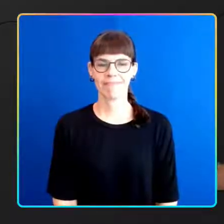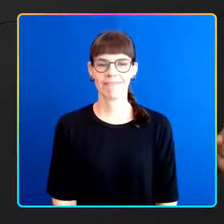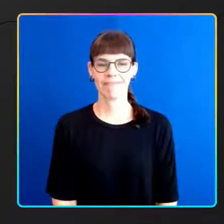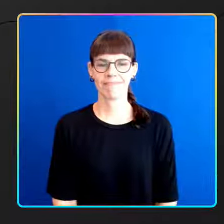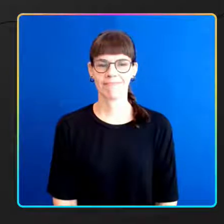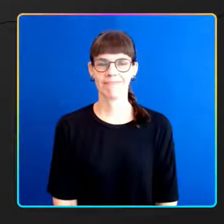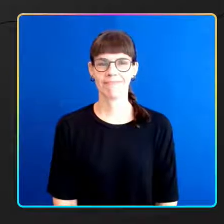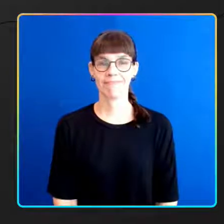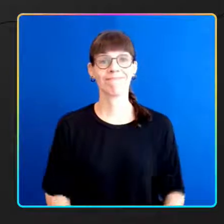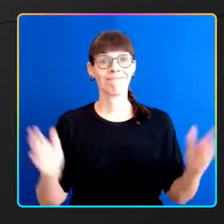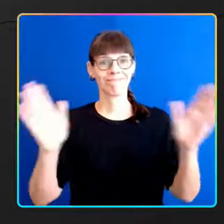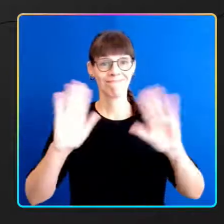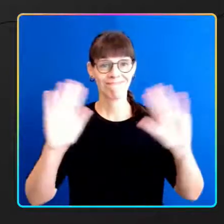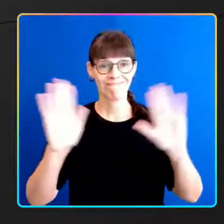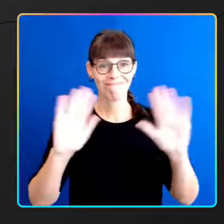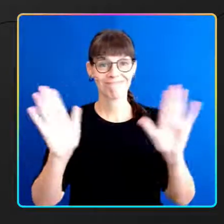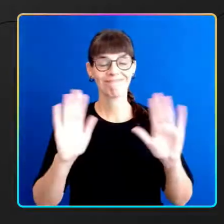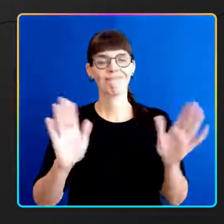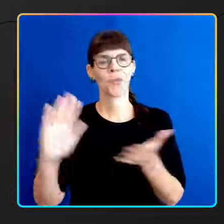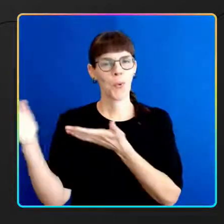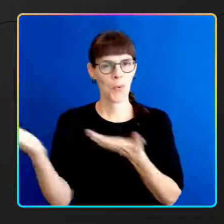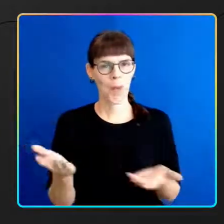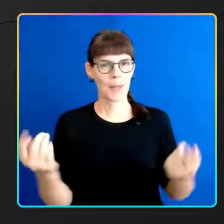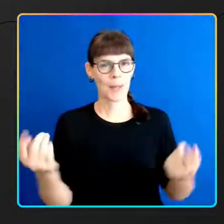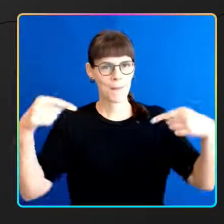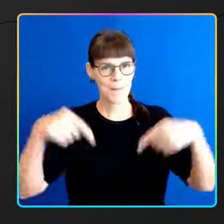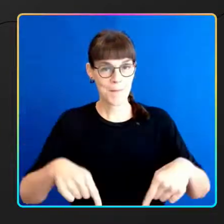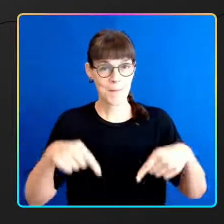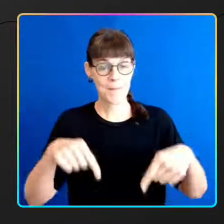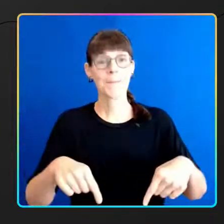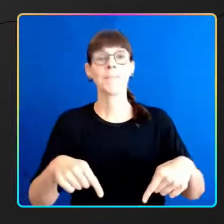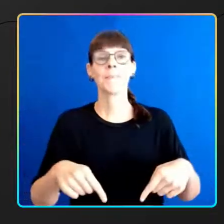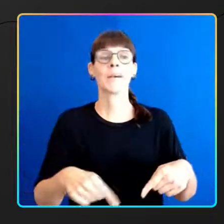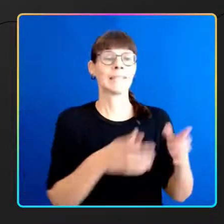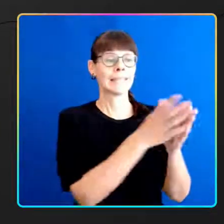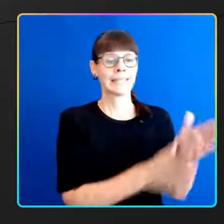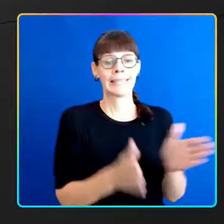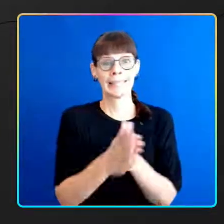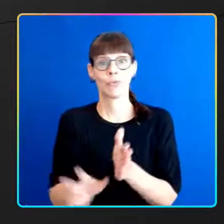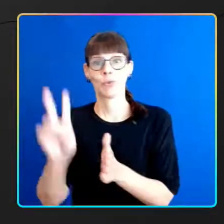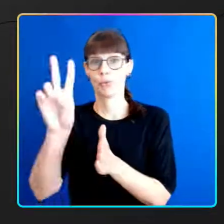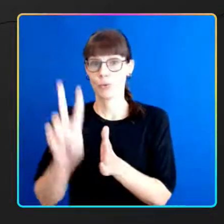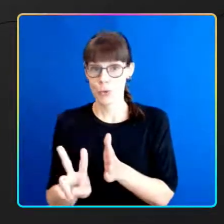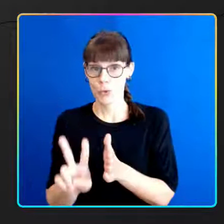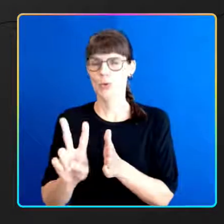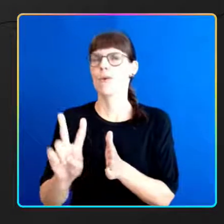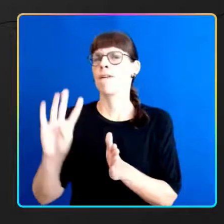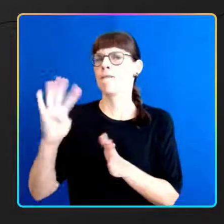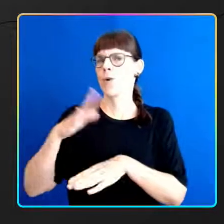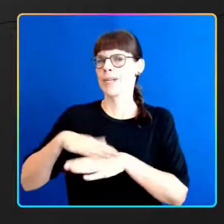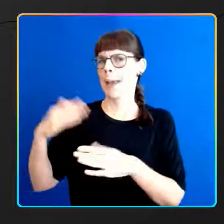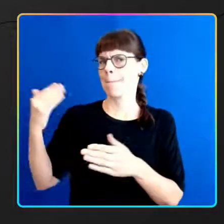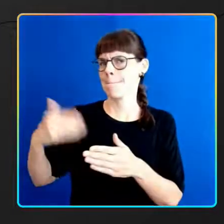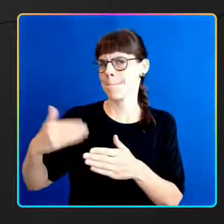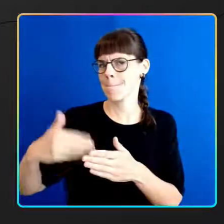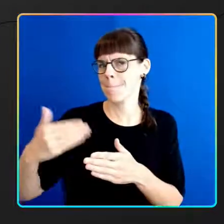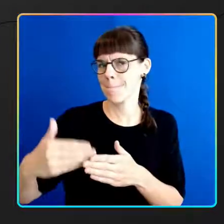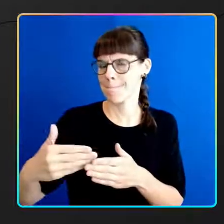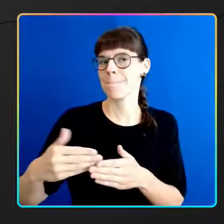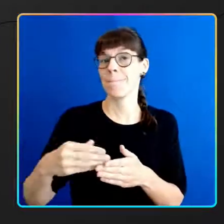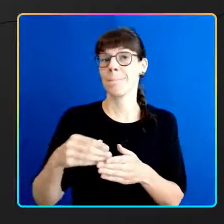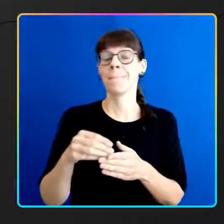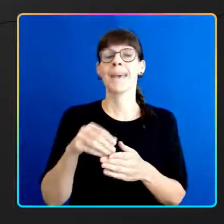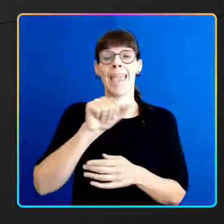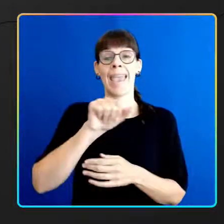Hi everyone, and welcome again to the fourth episode of season 2 of the A Bit of AI show. In this episode, we will talk with Laila about